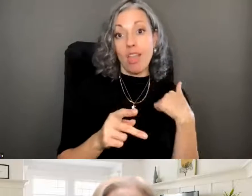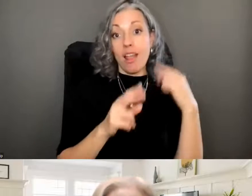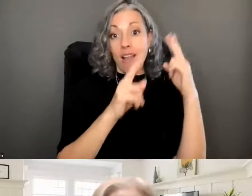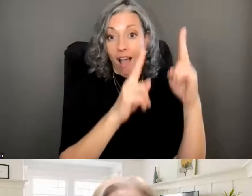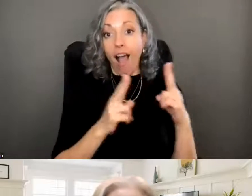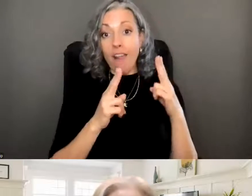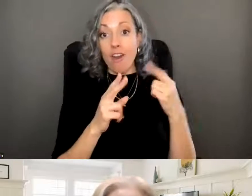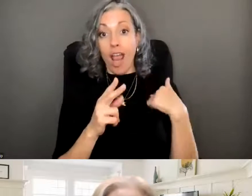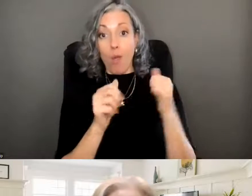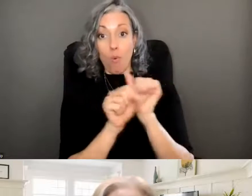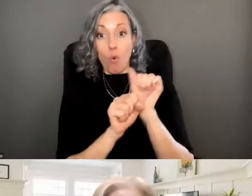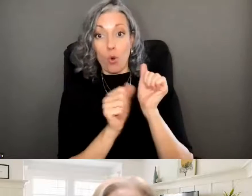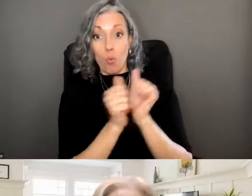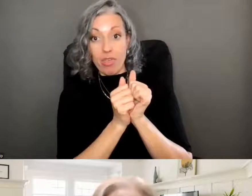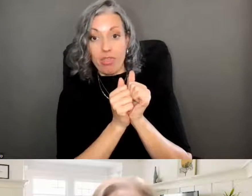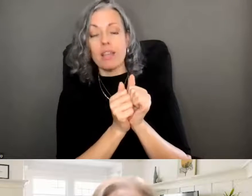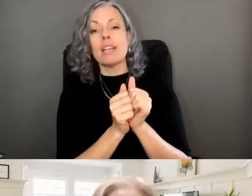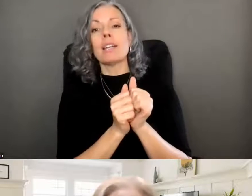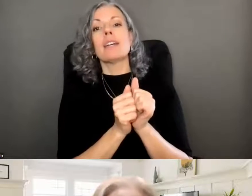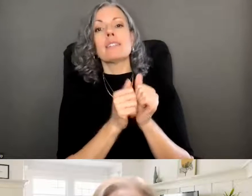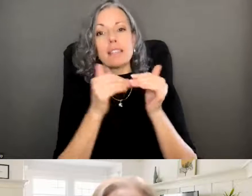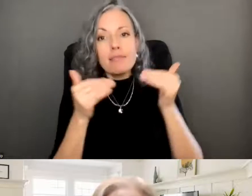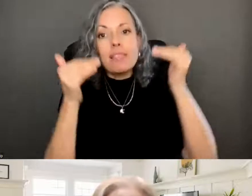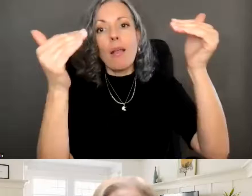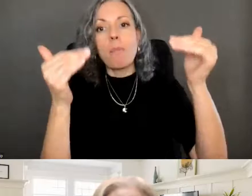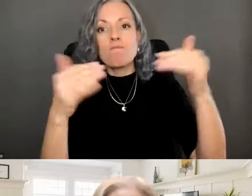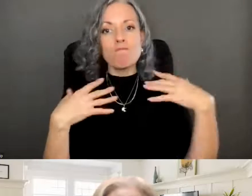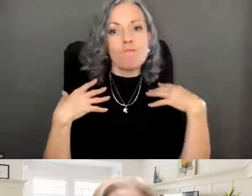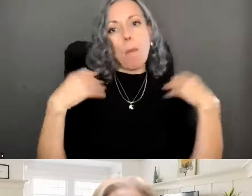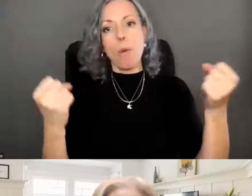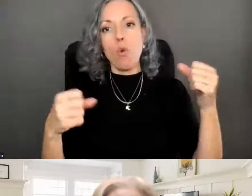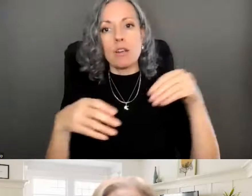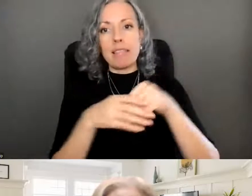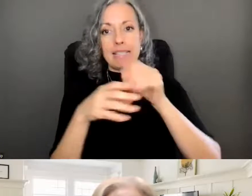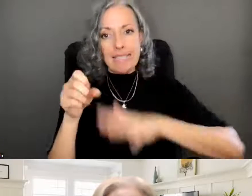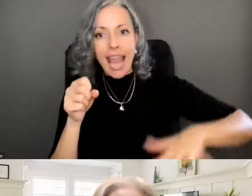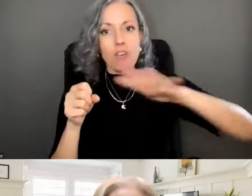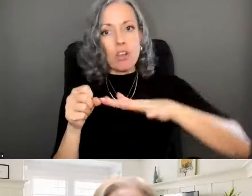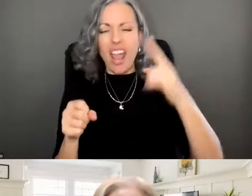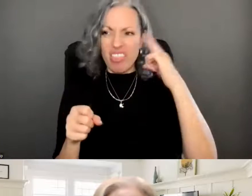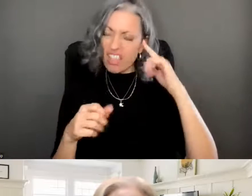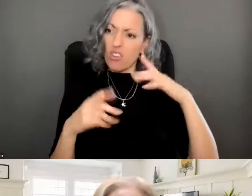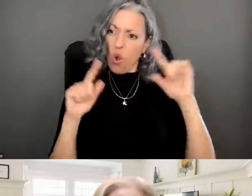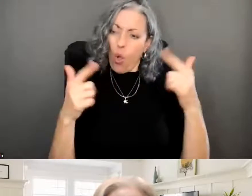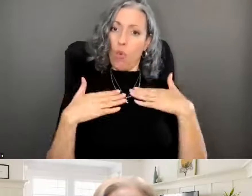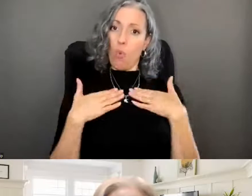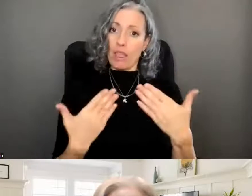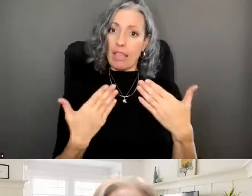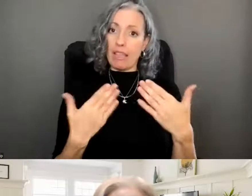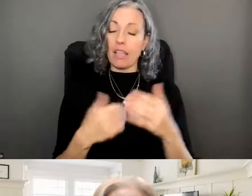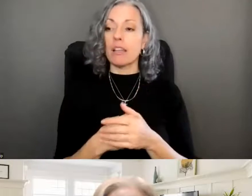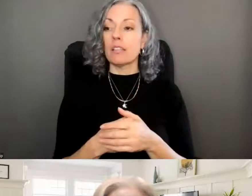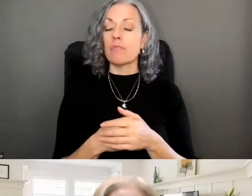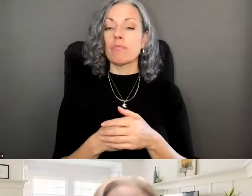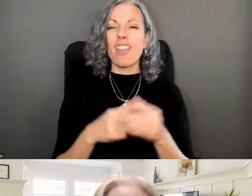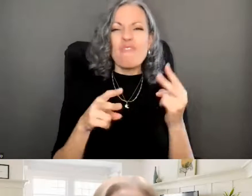with, to really get us to step up and step boldly into this space. And I think there's a real willingness to do it. Figuring out the